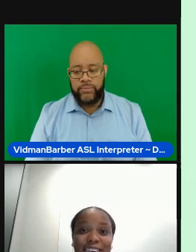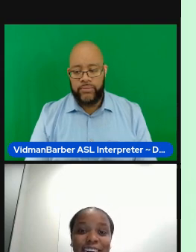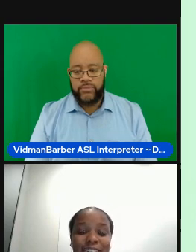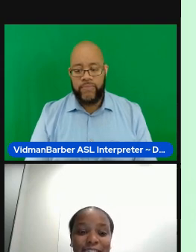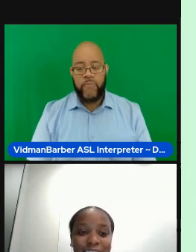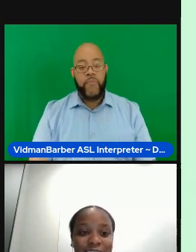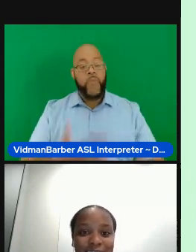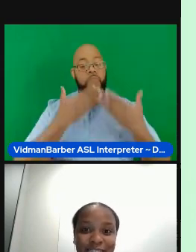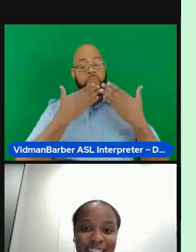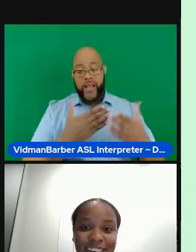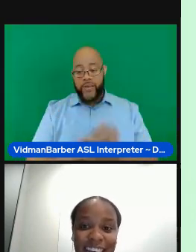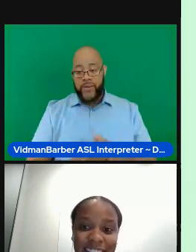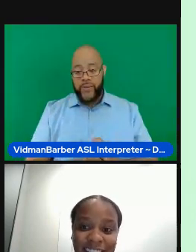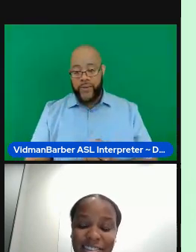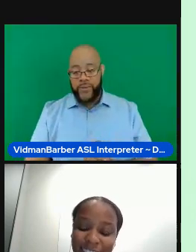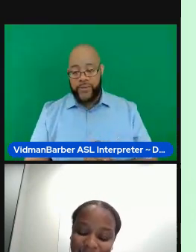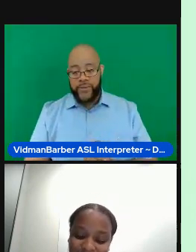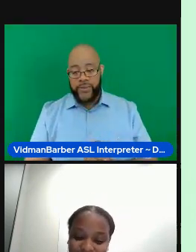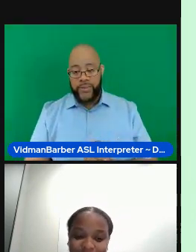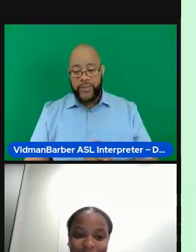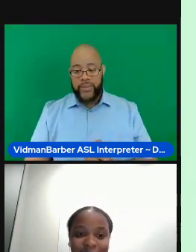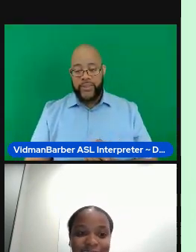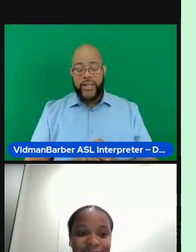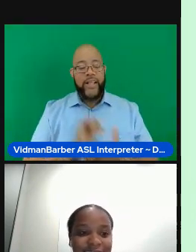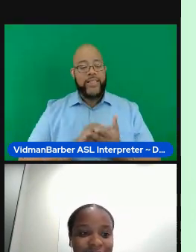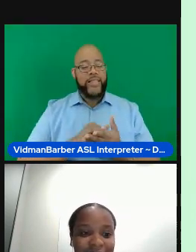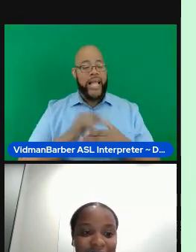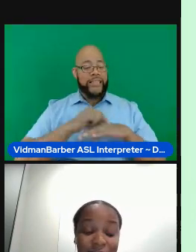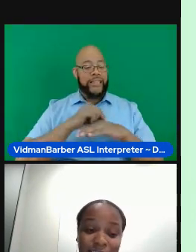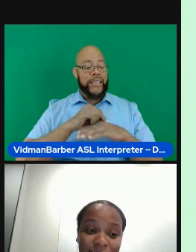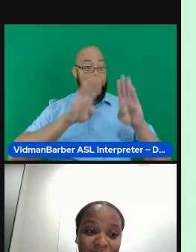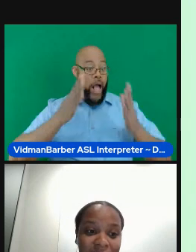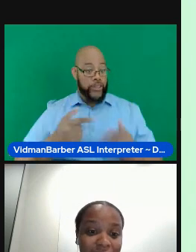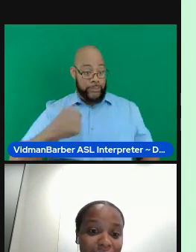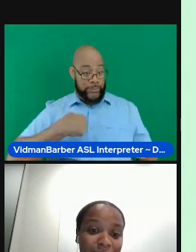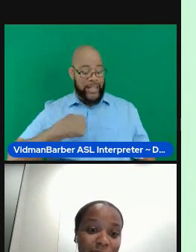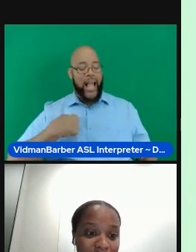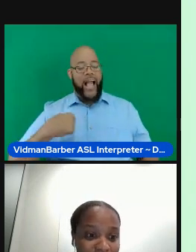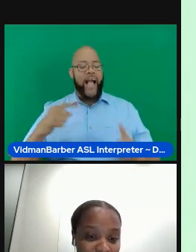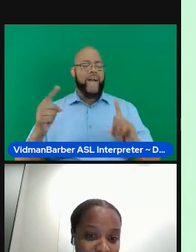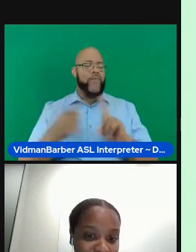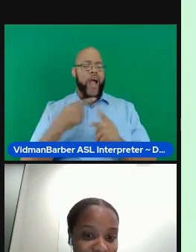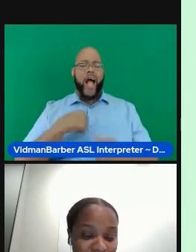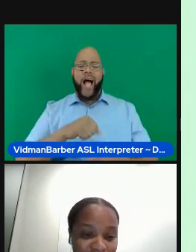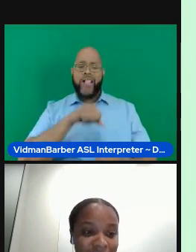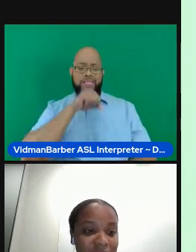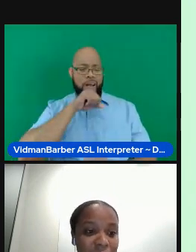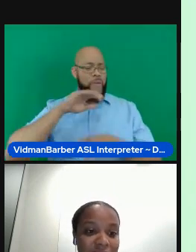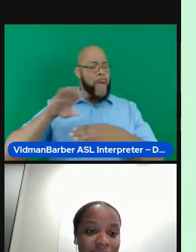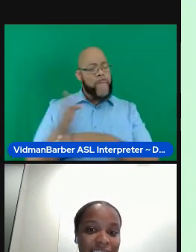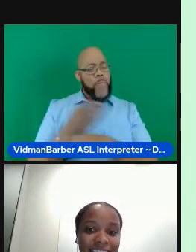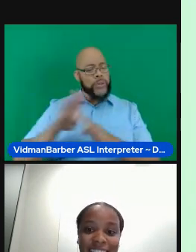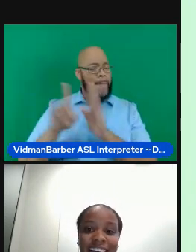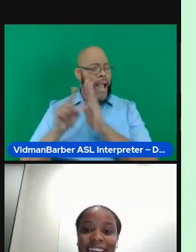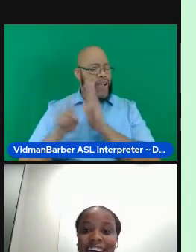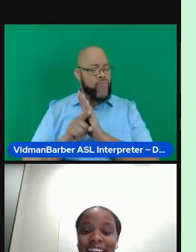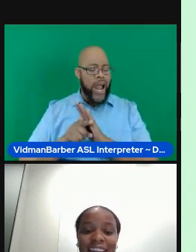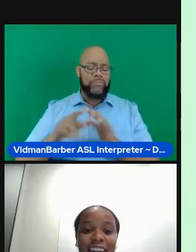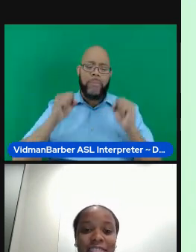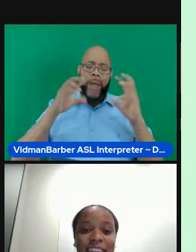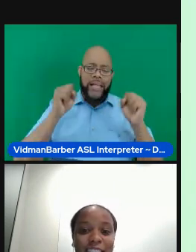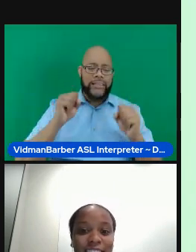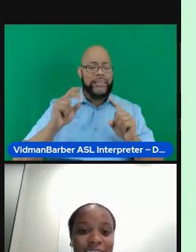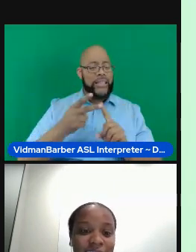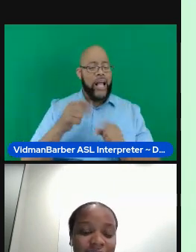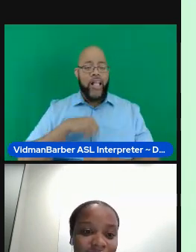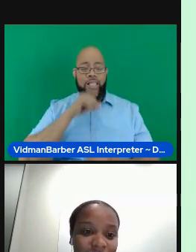Thank you, Yago, for that awesome talk. As a fellow skin biologist, I firstly love the beat of the background music. Amazing. Second,